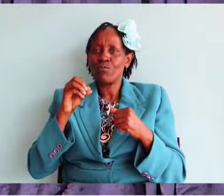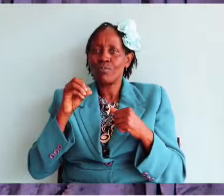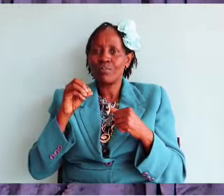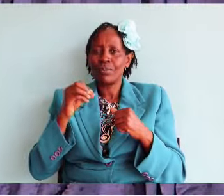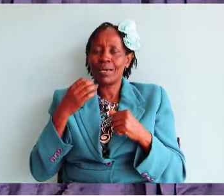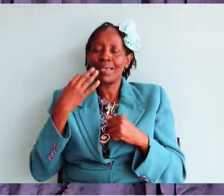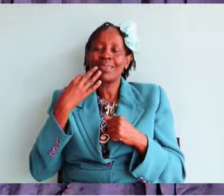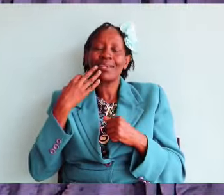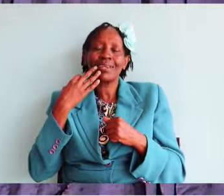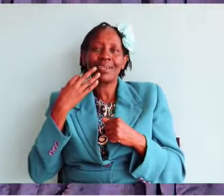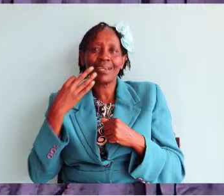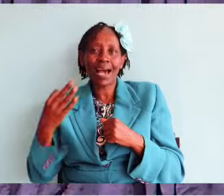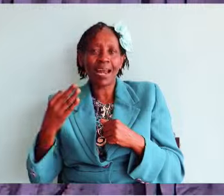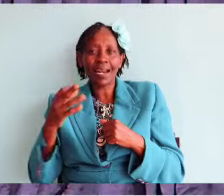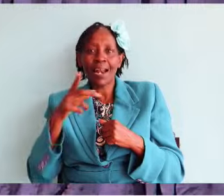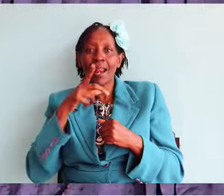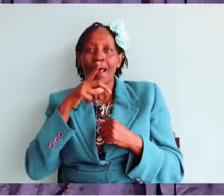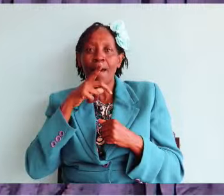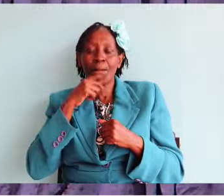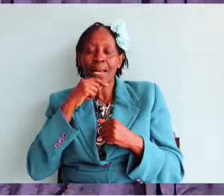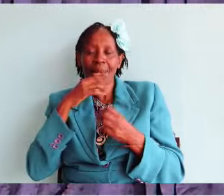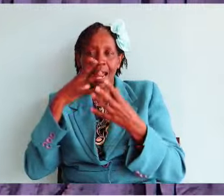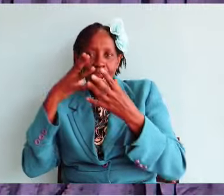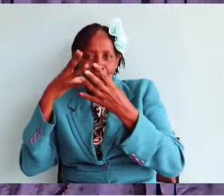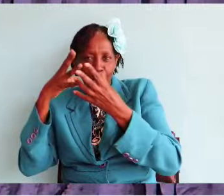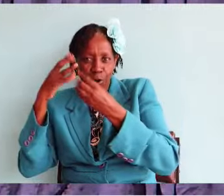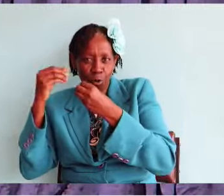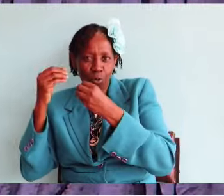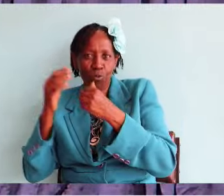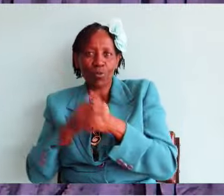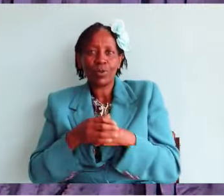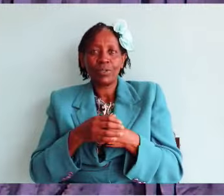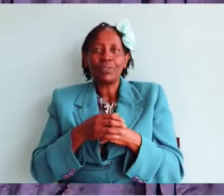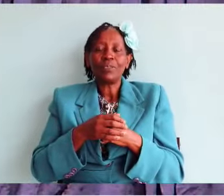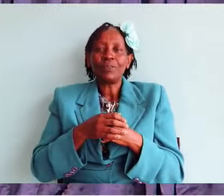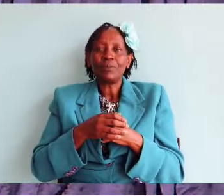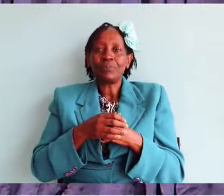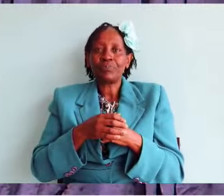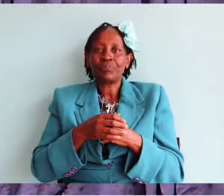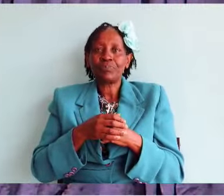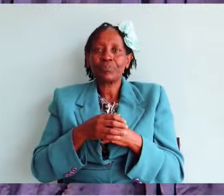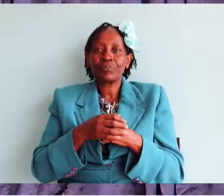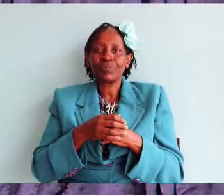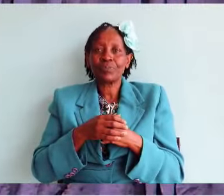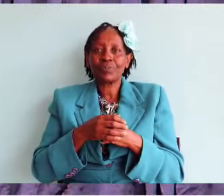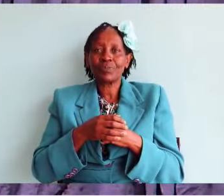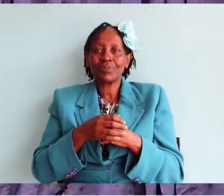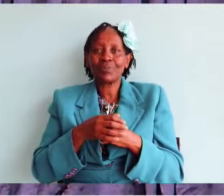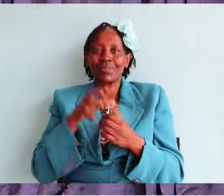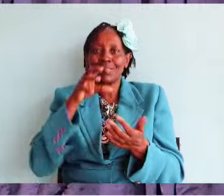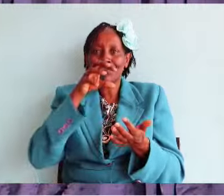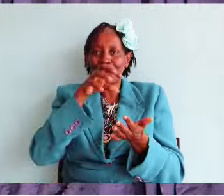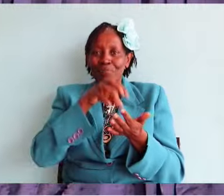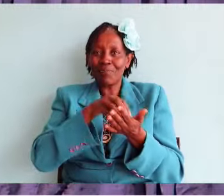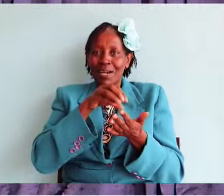300, and went down with them. What will they do in this matter, if not God?